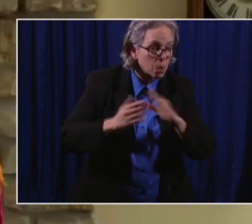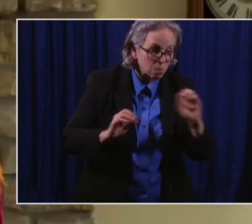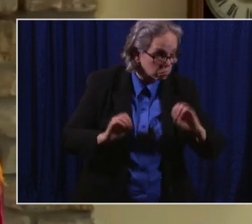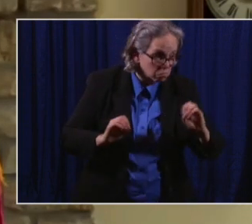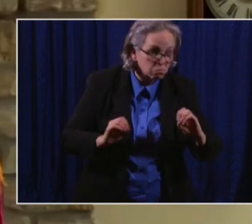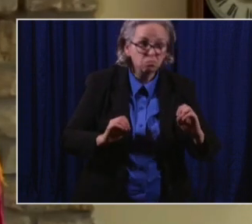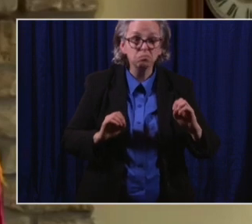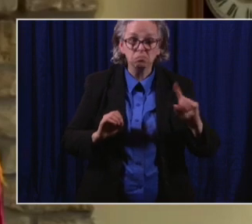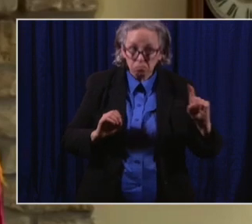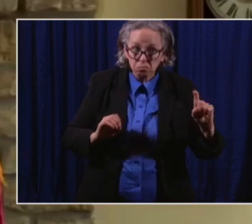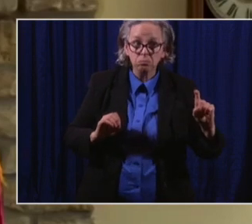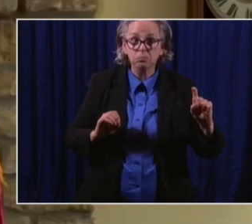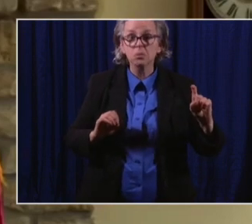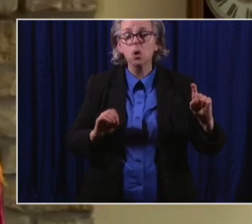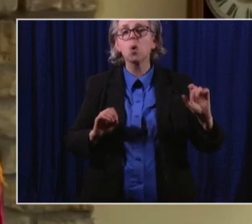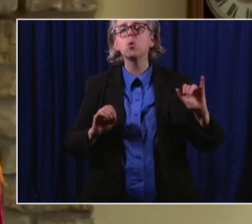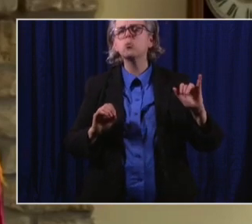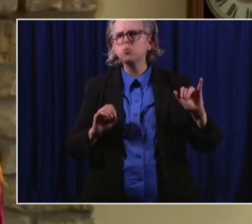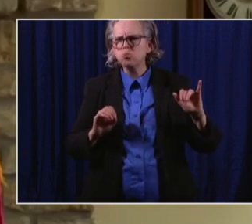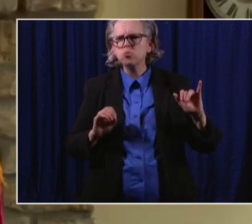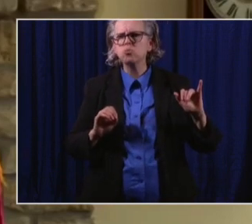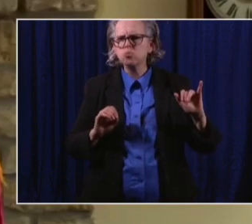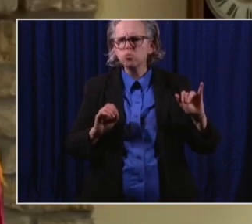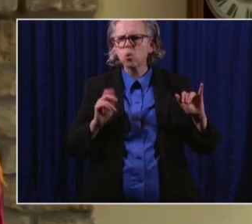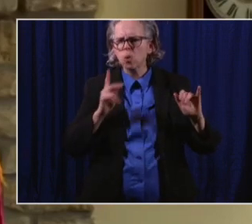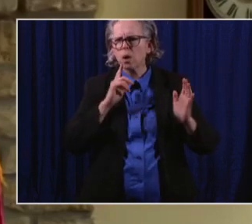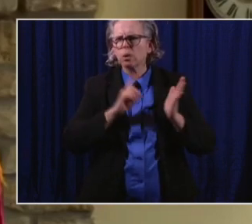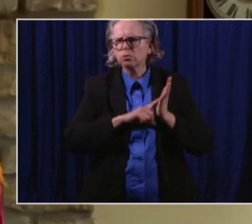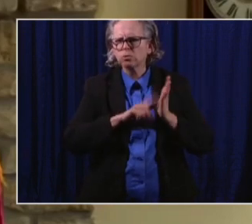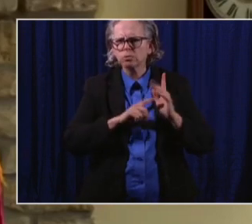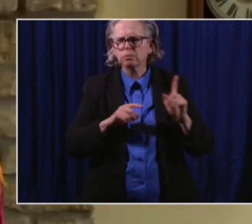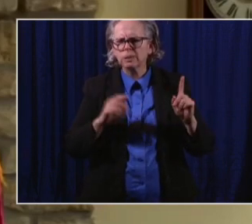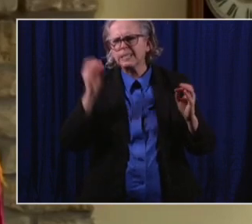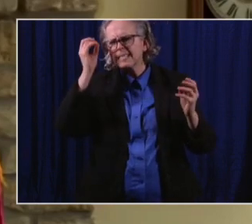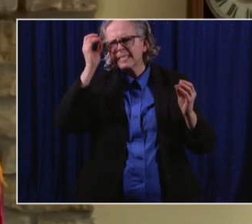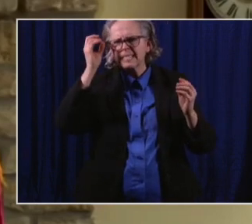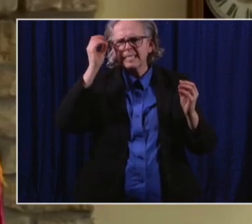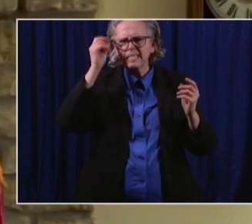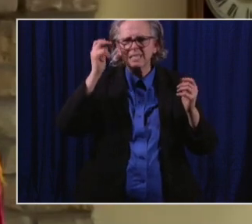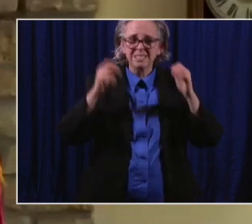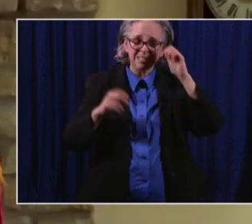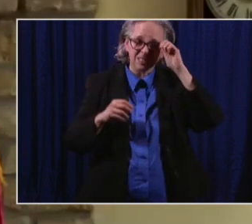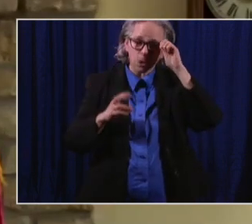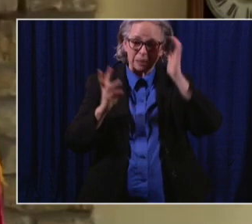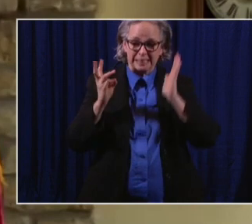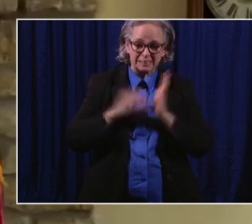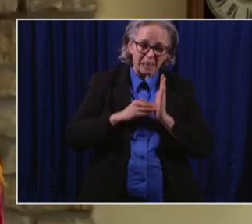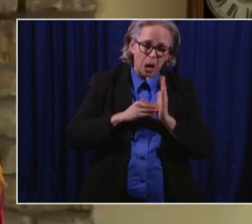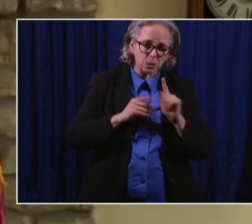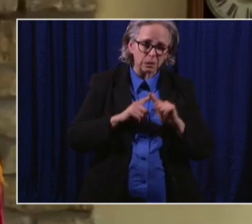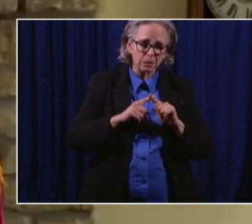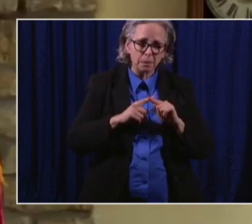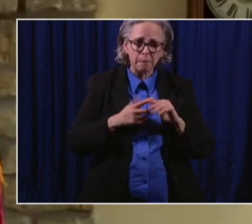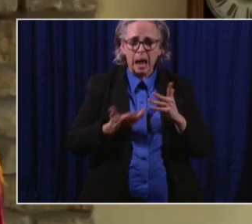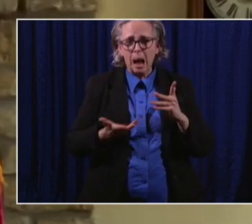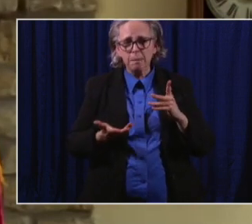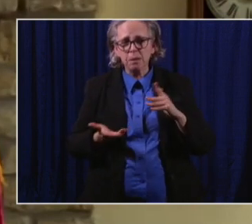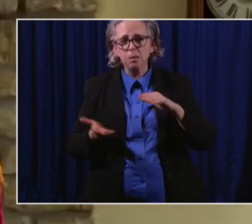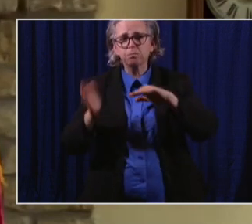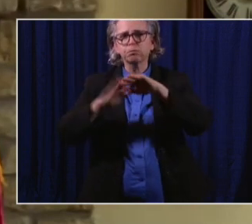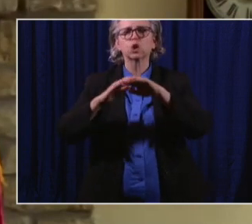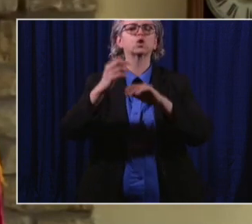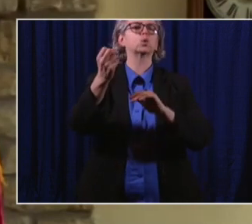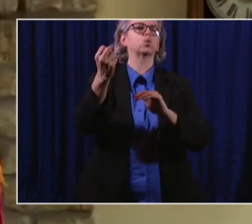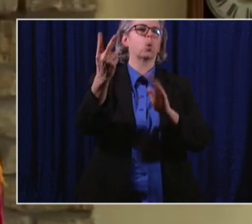incidents, so we thought we could take it up to 12. This would give more football fans